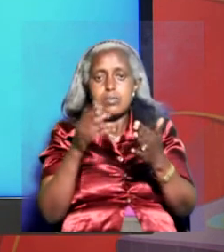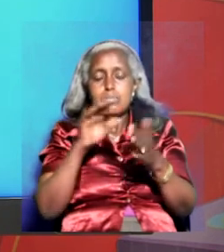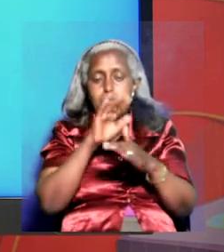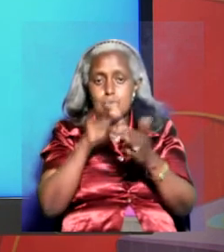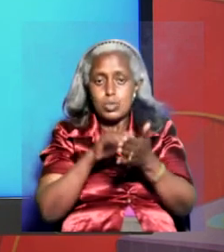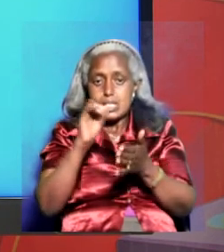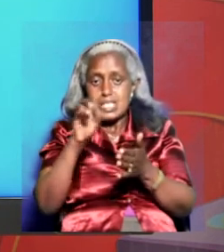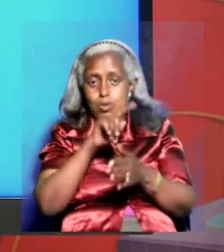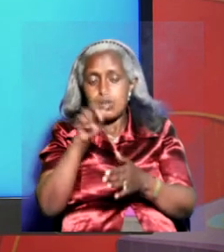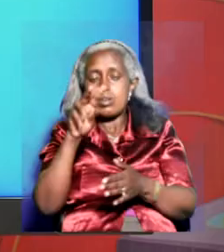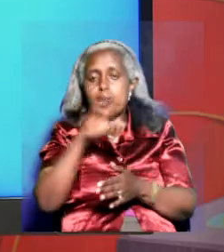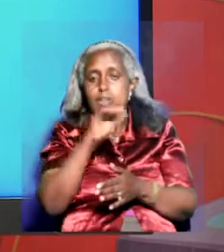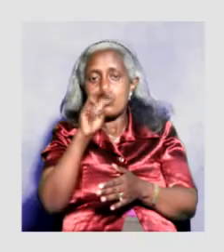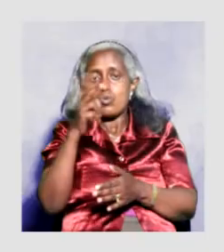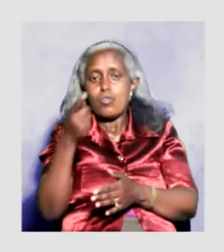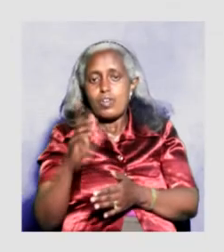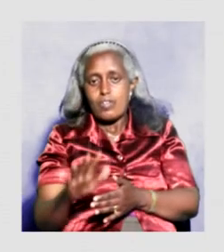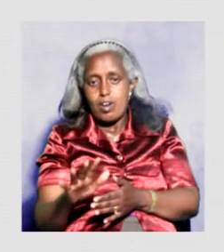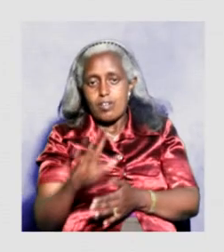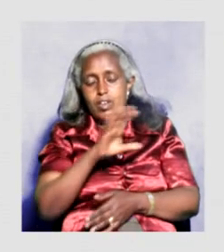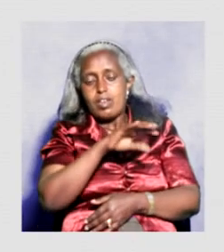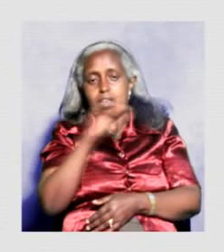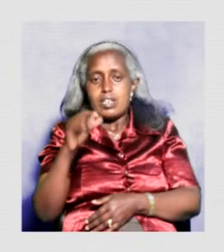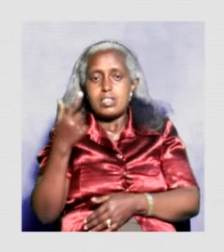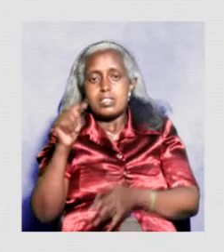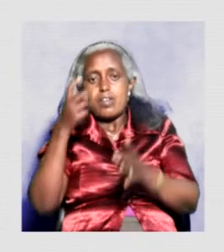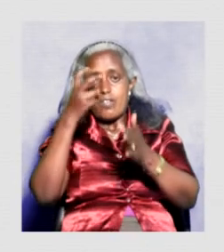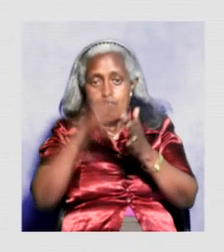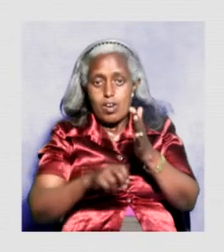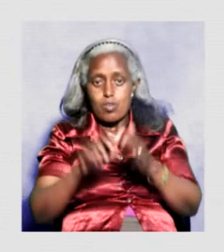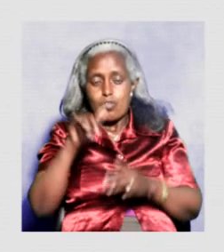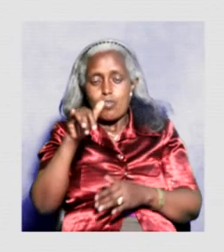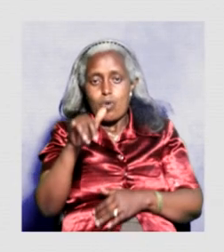over 5. And the value of y.